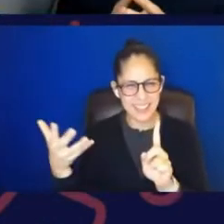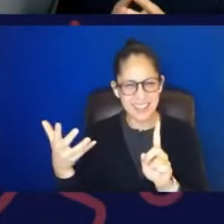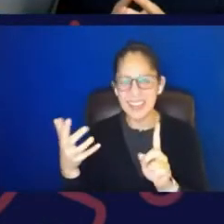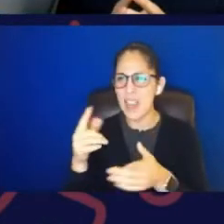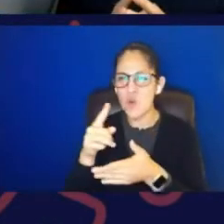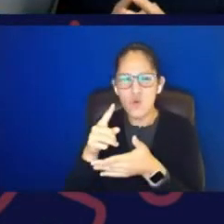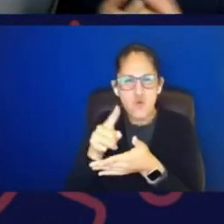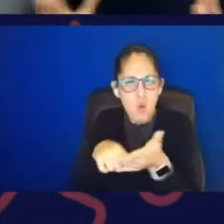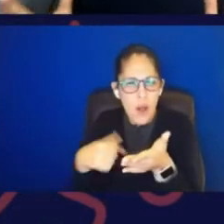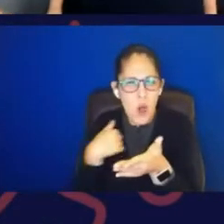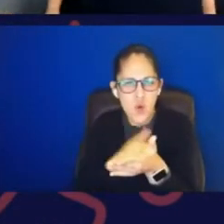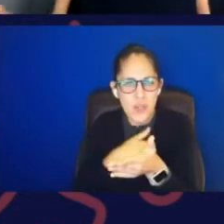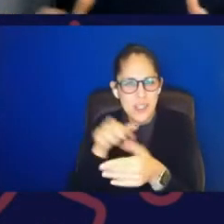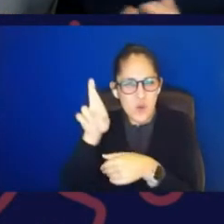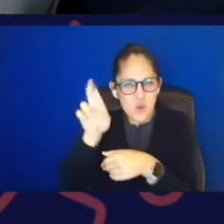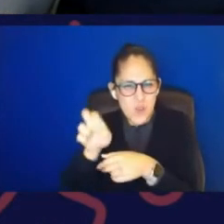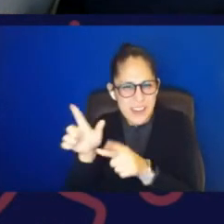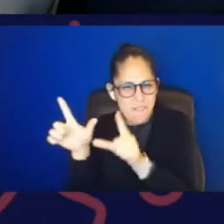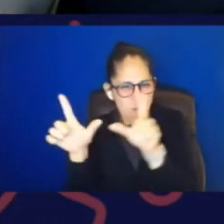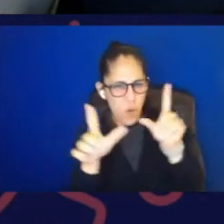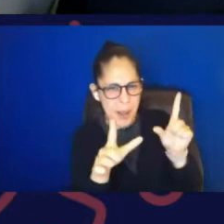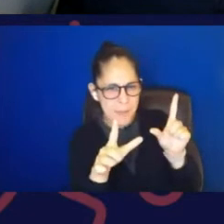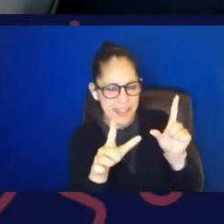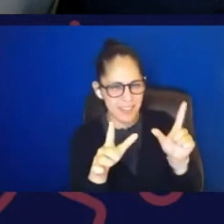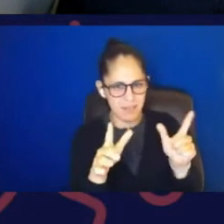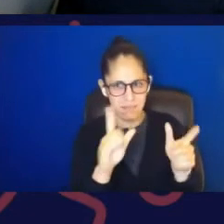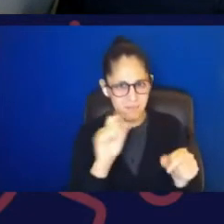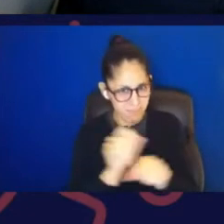reframing? Is there a need,